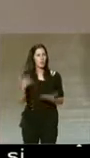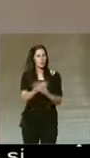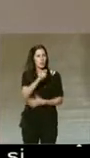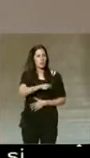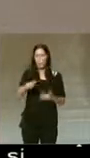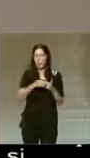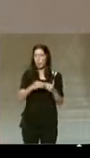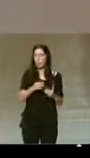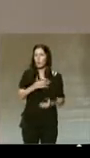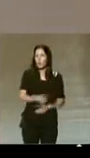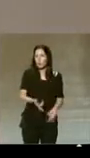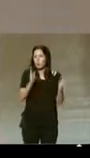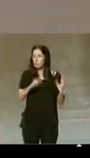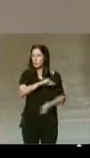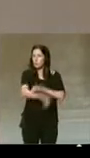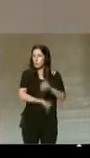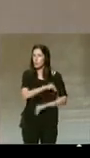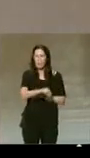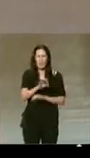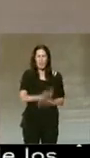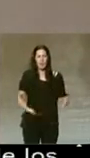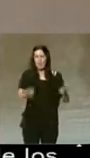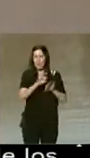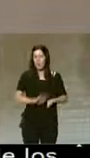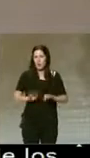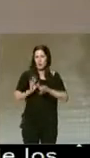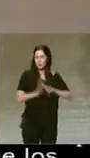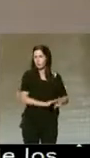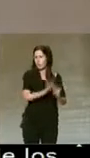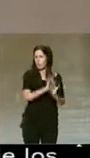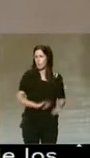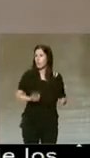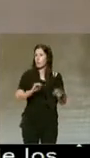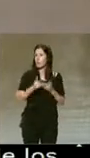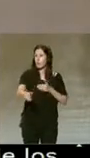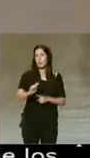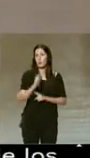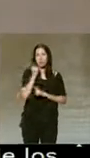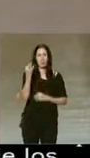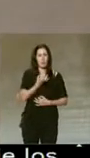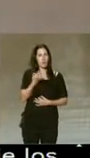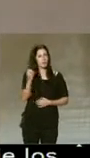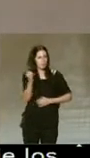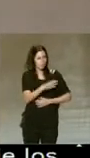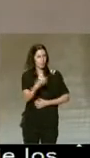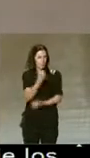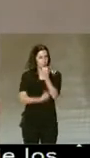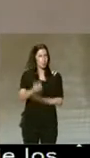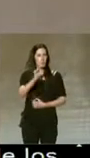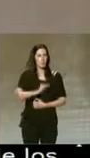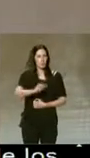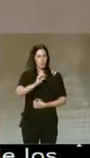for everybody, not to leave anybody behind, then these will